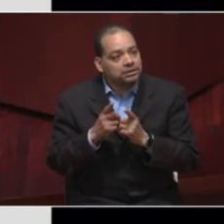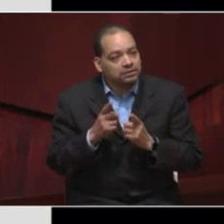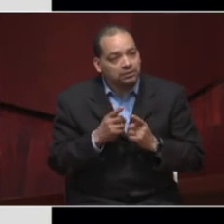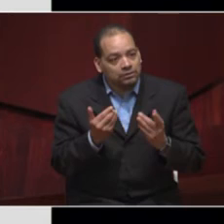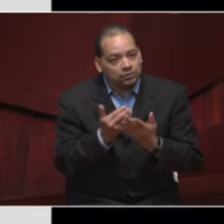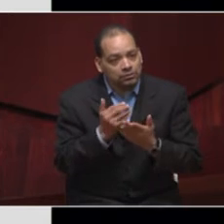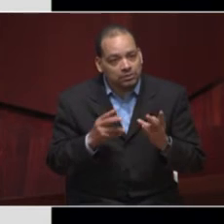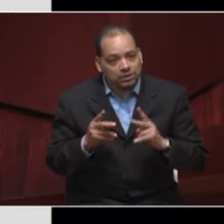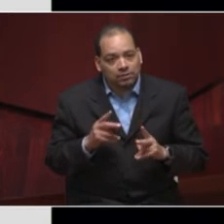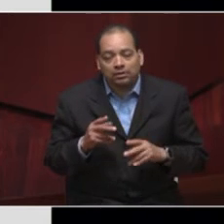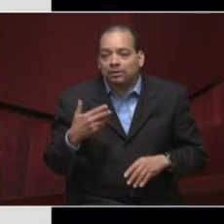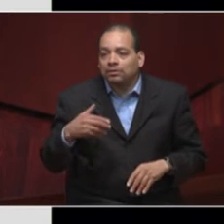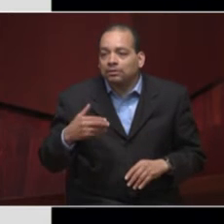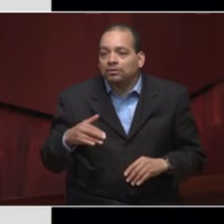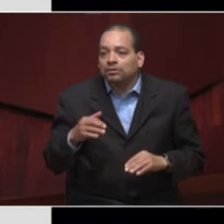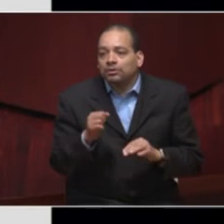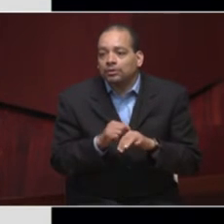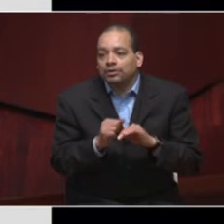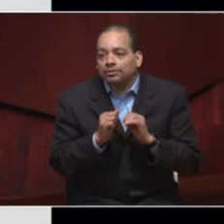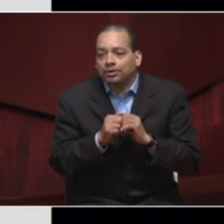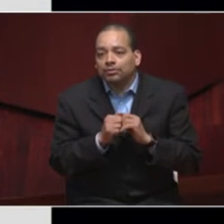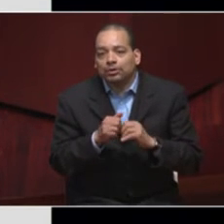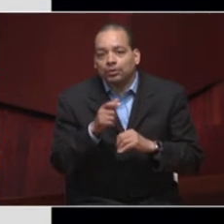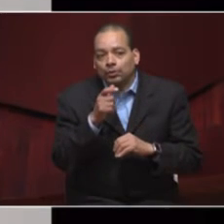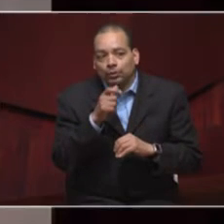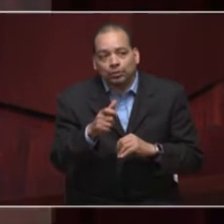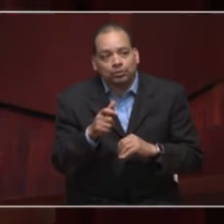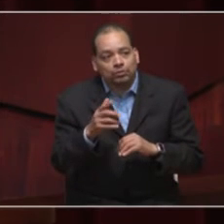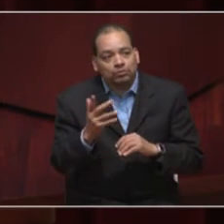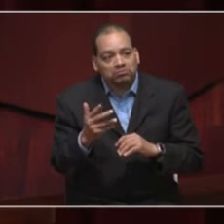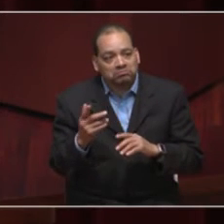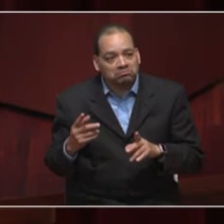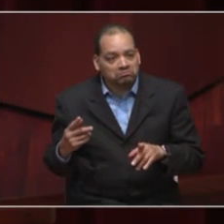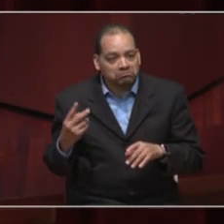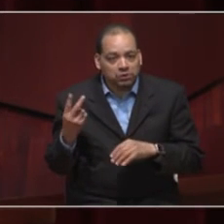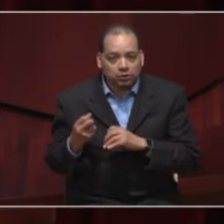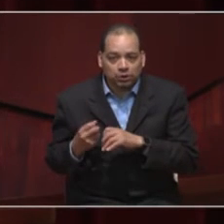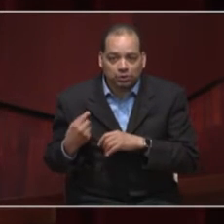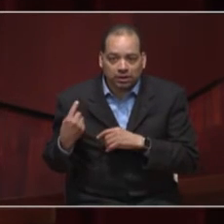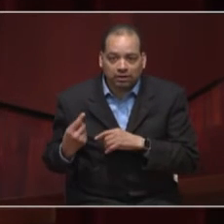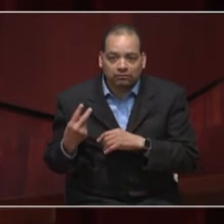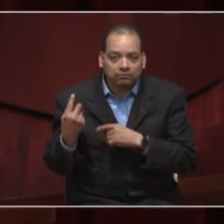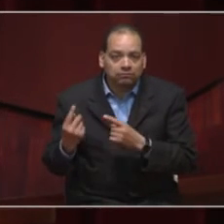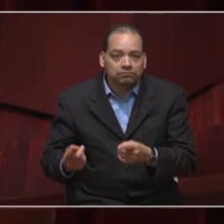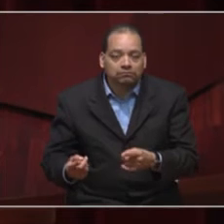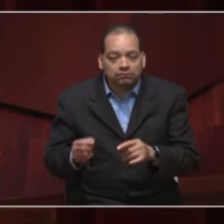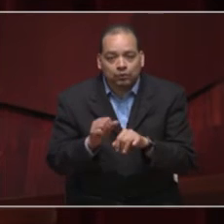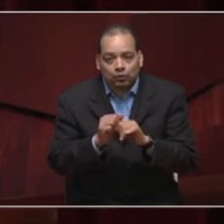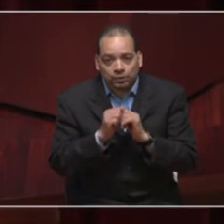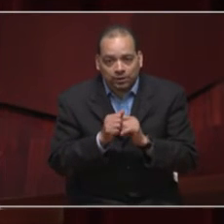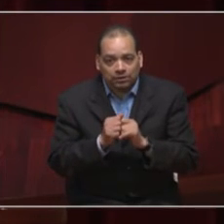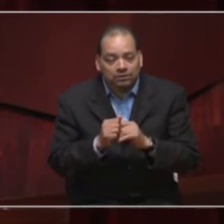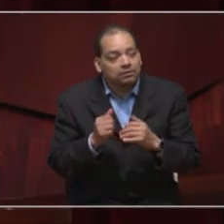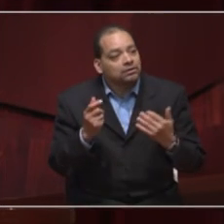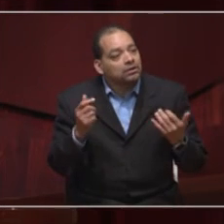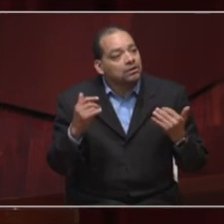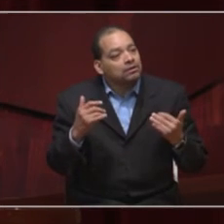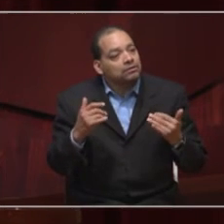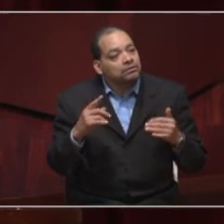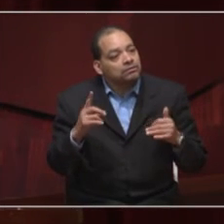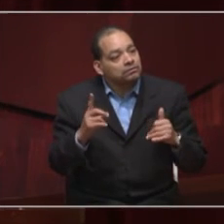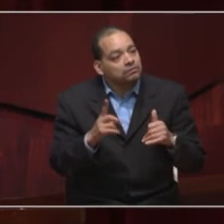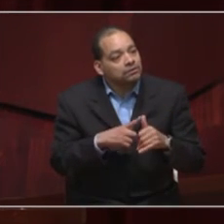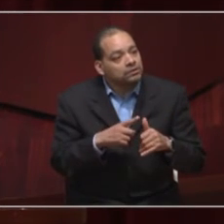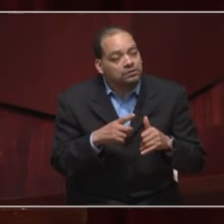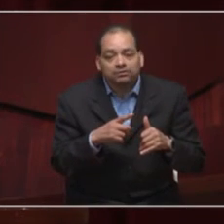down the ARCIS road with me somewhere during the last 2.5 years. So as my first